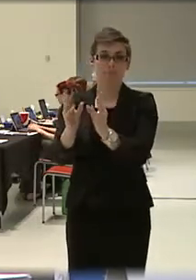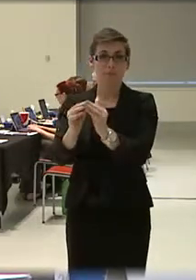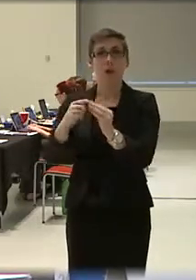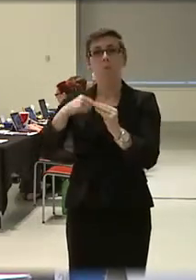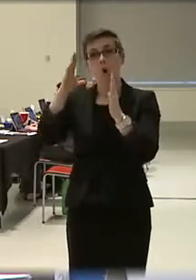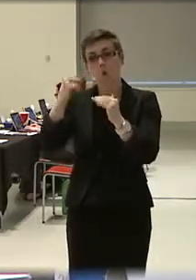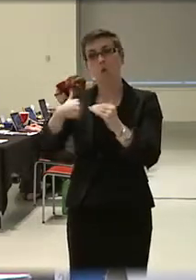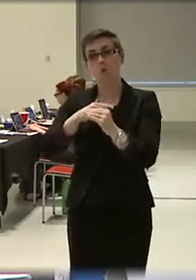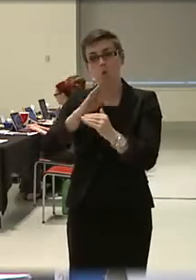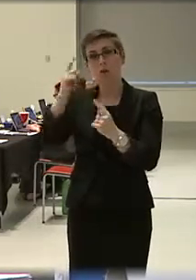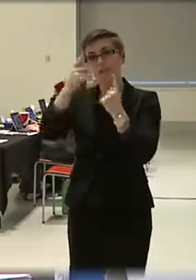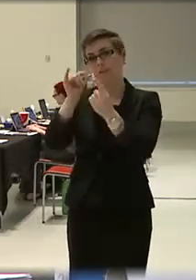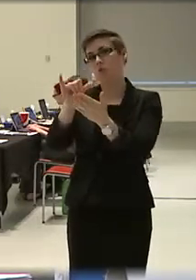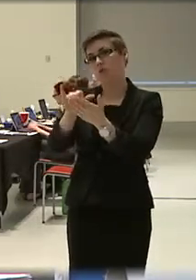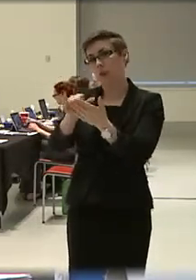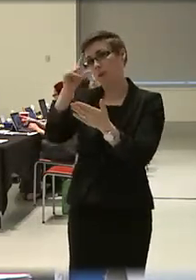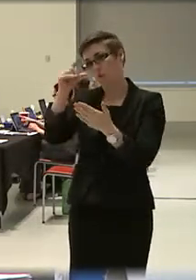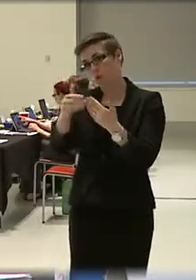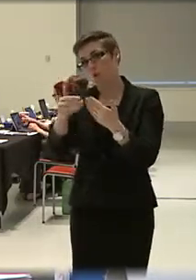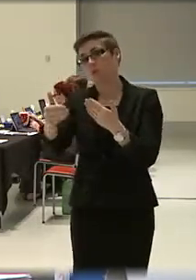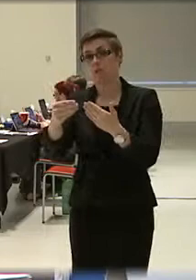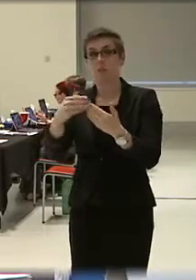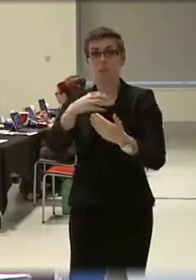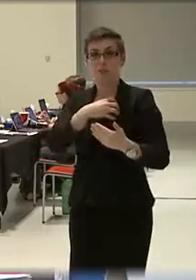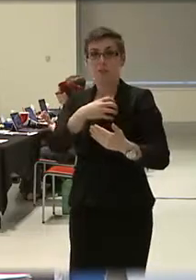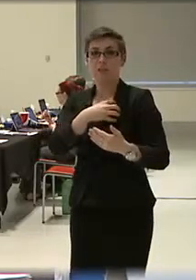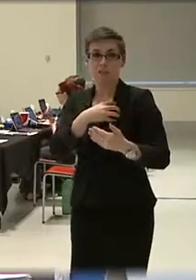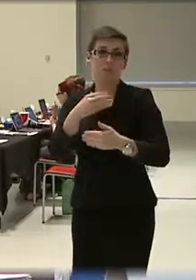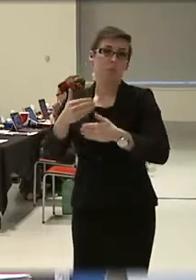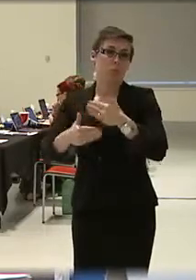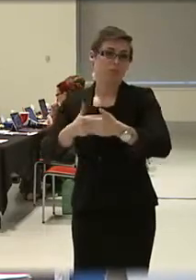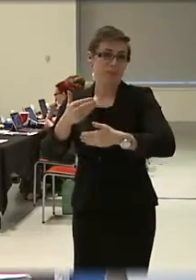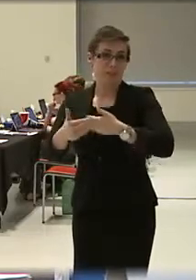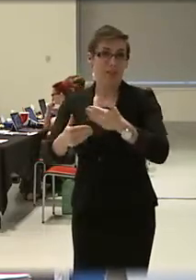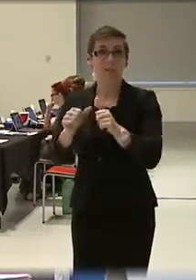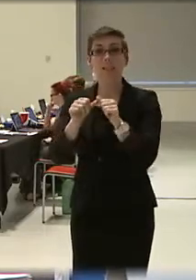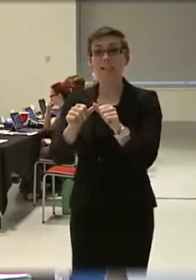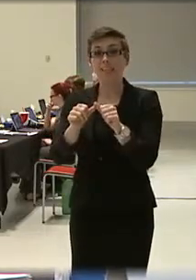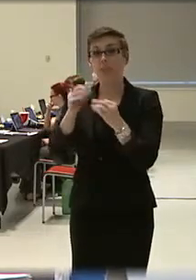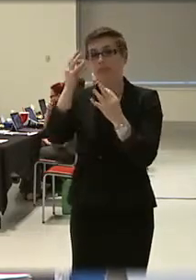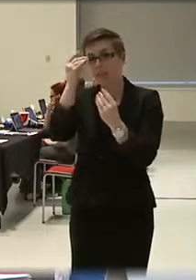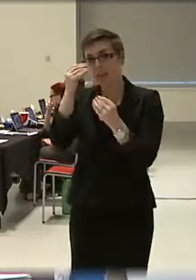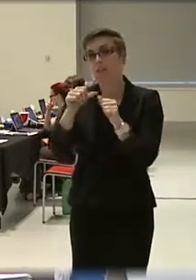as we proceed. So please keep engaging, keep tweeting, keep sending us your thoughts.